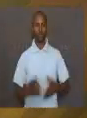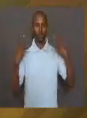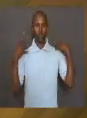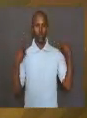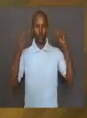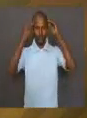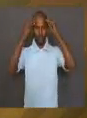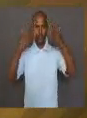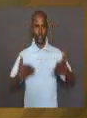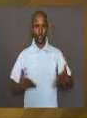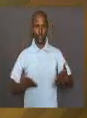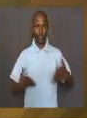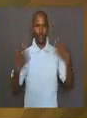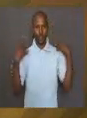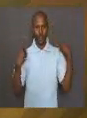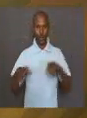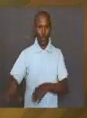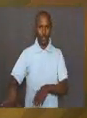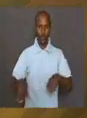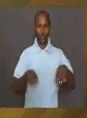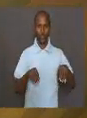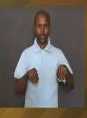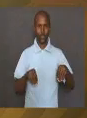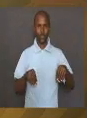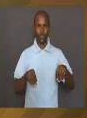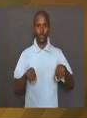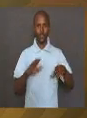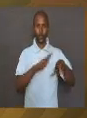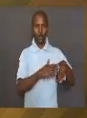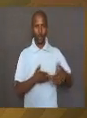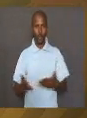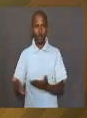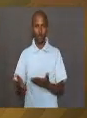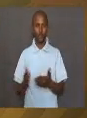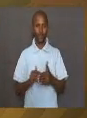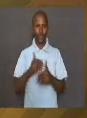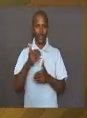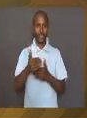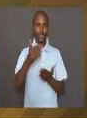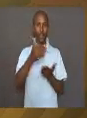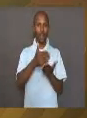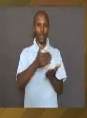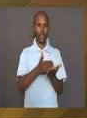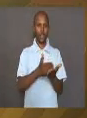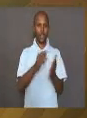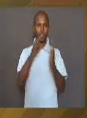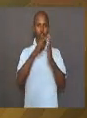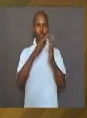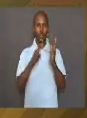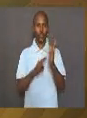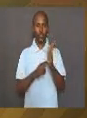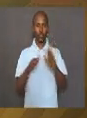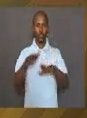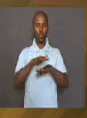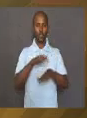Hello, teacher. Hello, students. Welcome to our next lesson in our unit